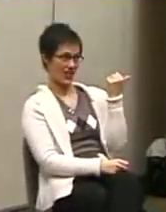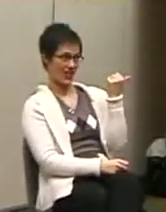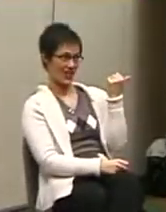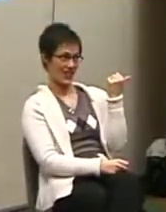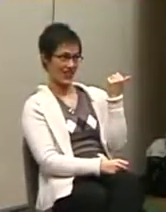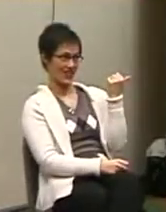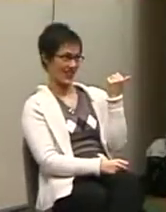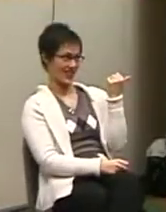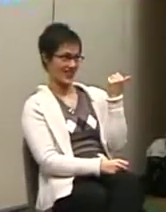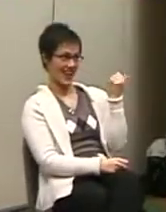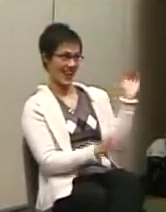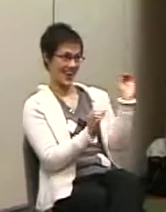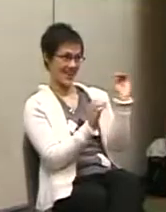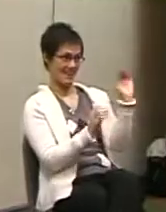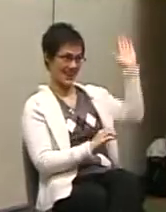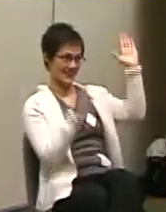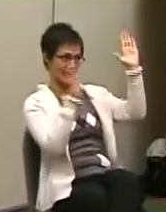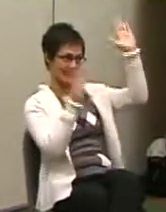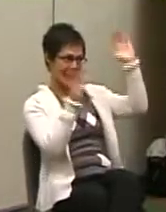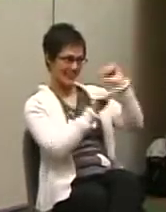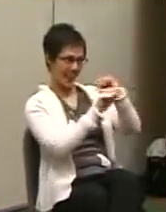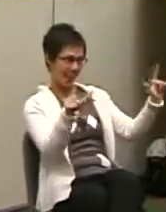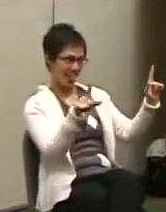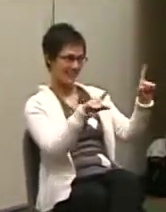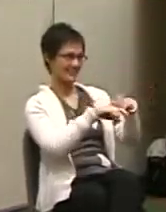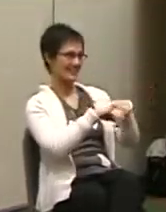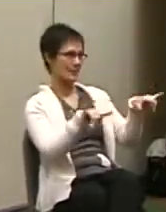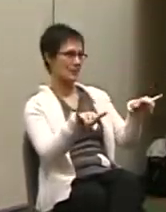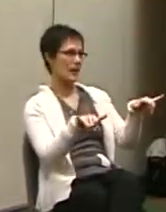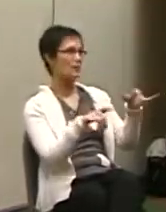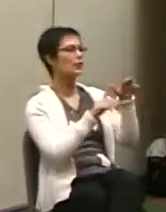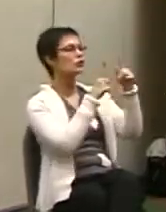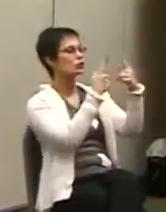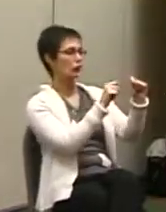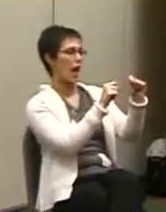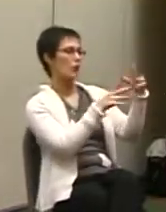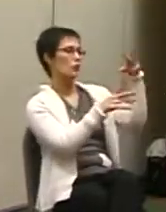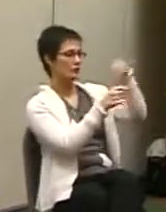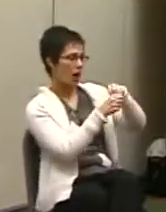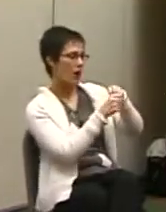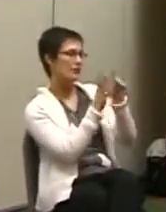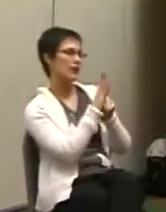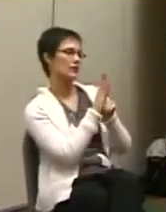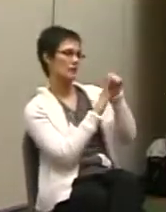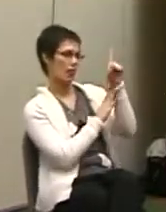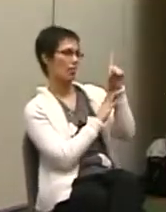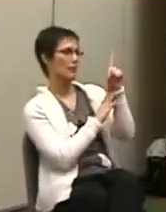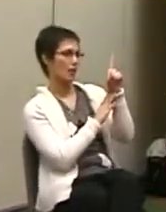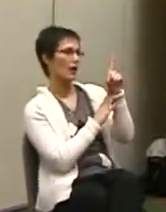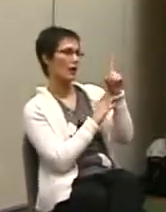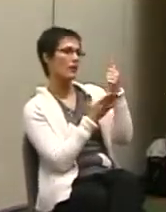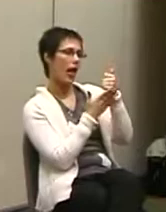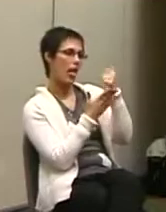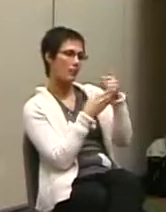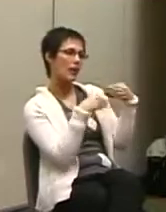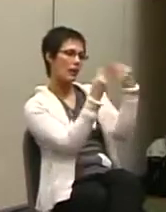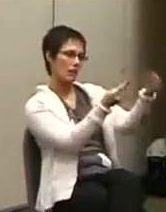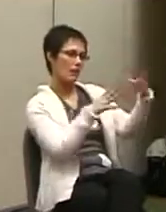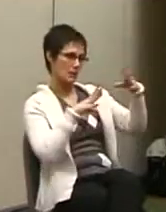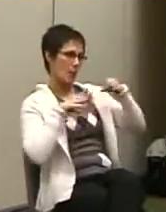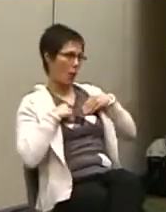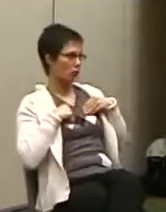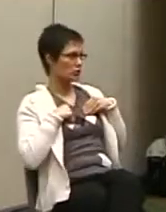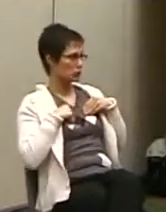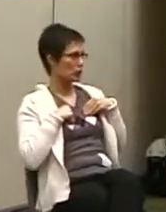Don't everybody raise your hand at once. Yes? Try to make it part of the development. Absolutely. Yeah, that's probably one